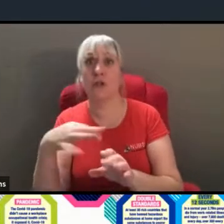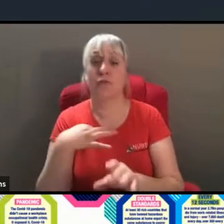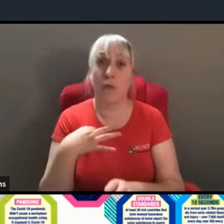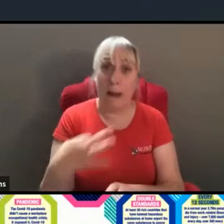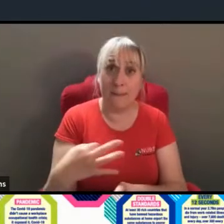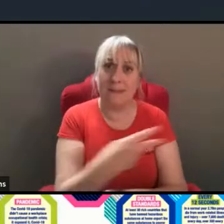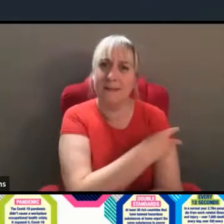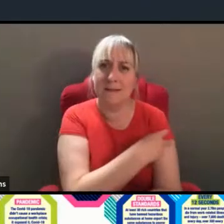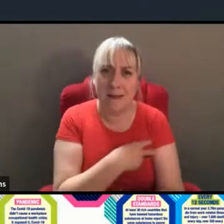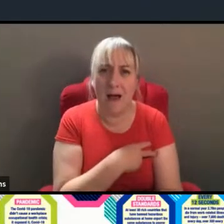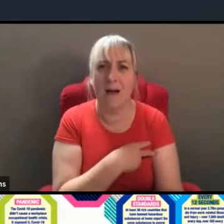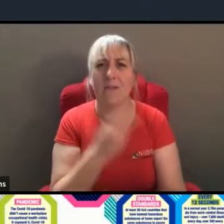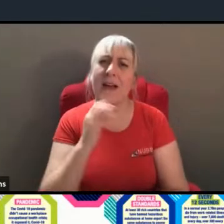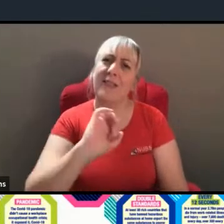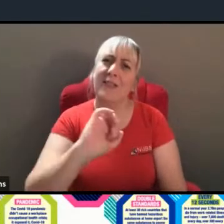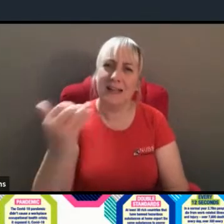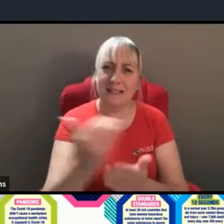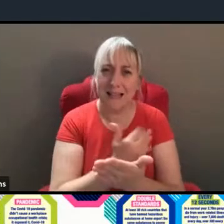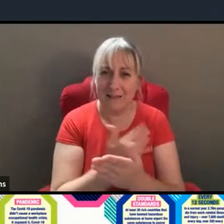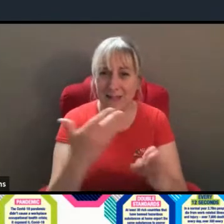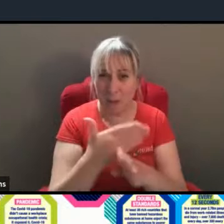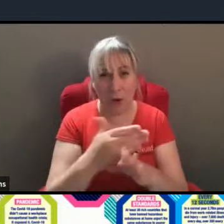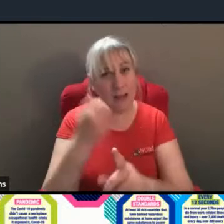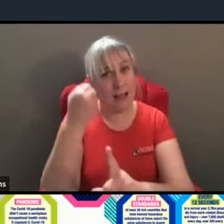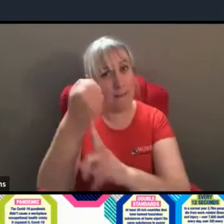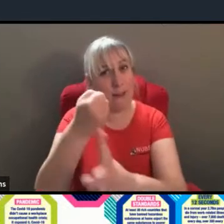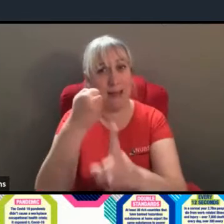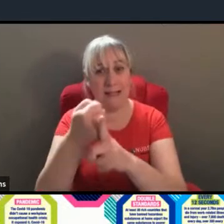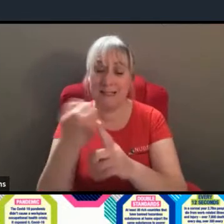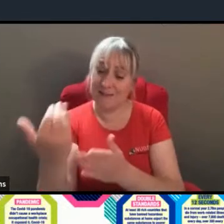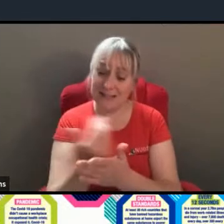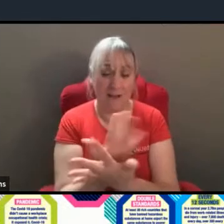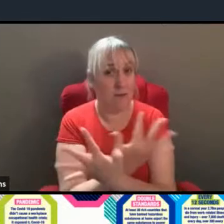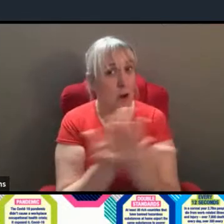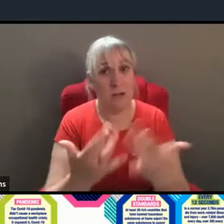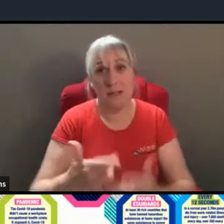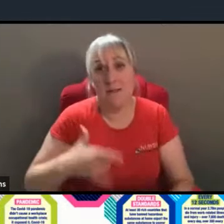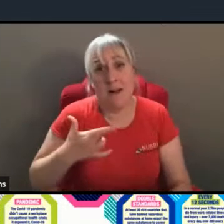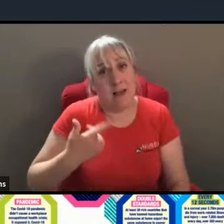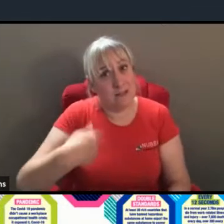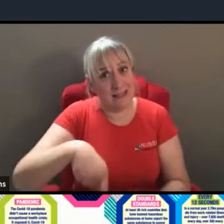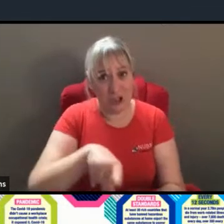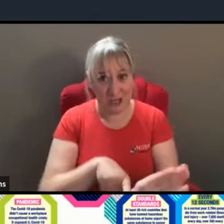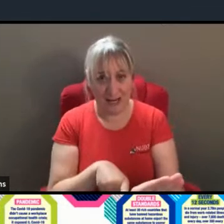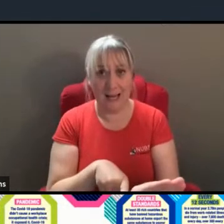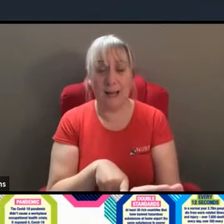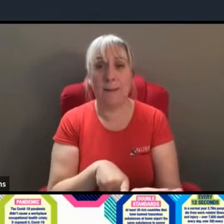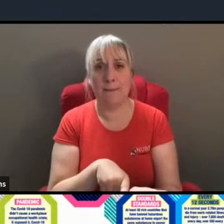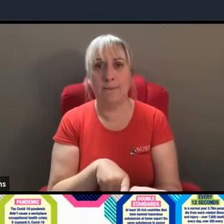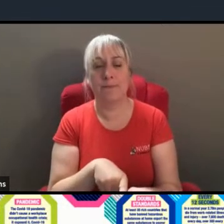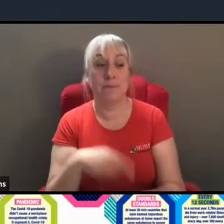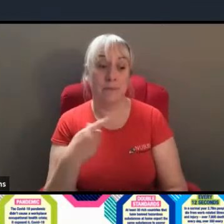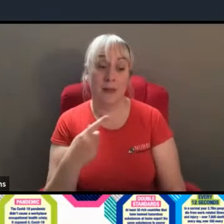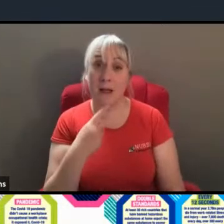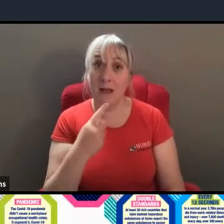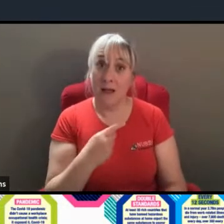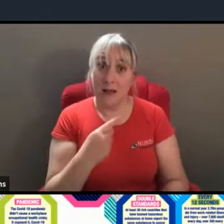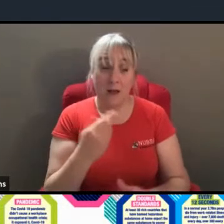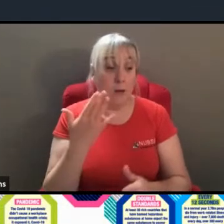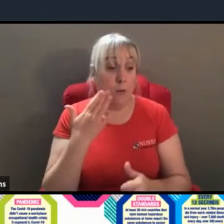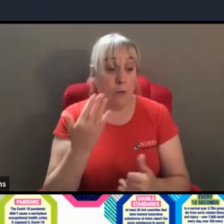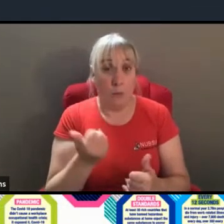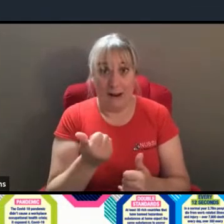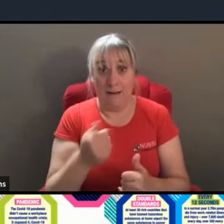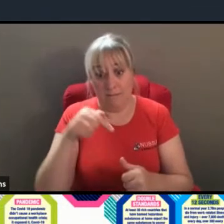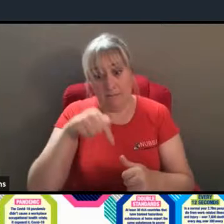and campaigning this year has undoubtedly saved many lives. At the end of this call, colleagues will